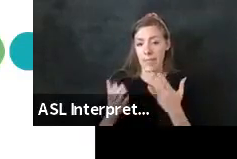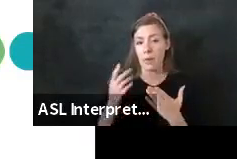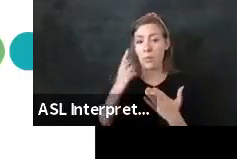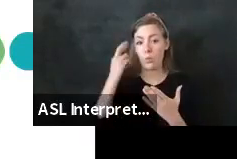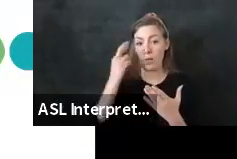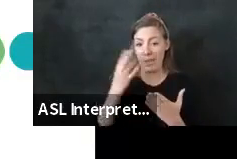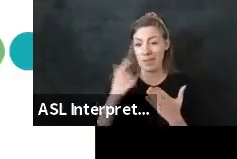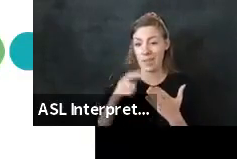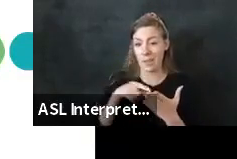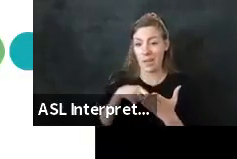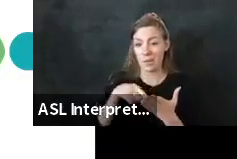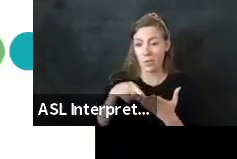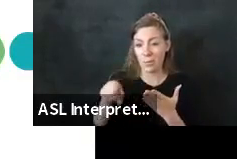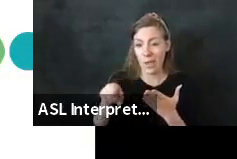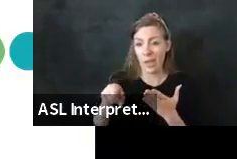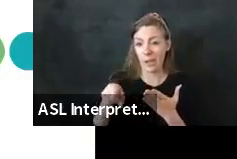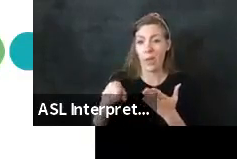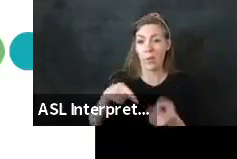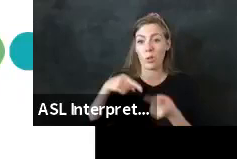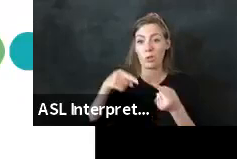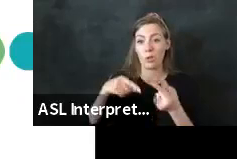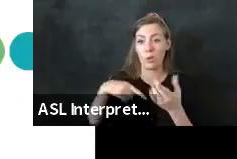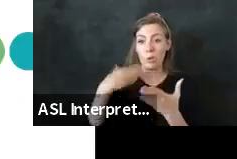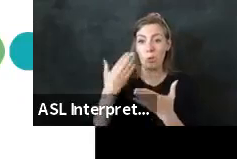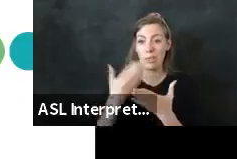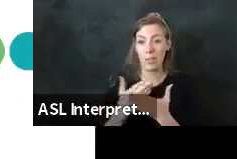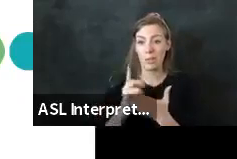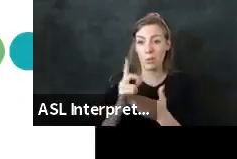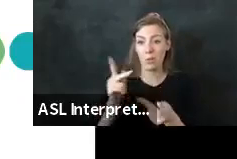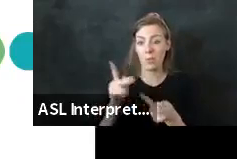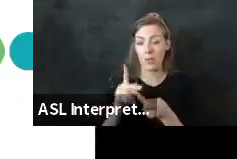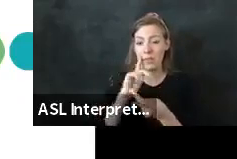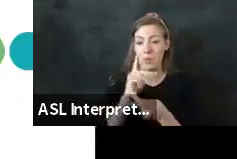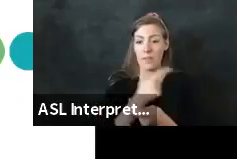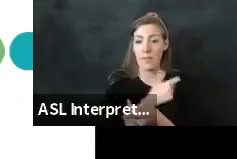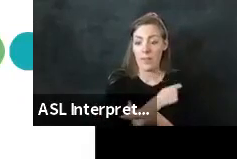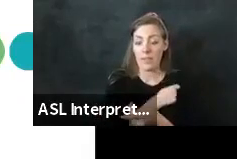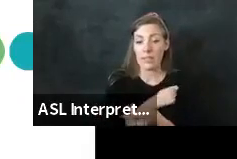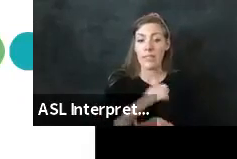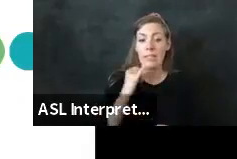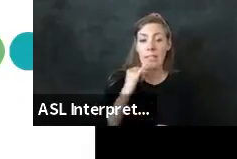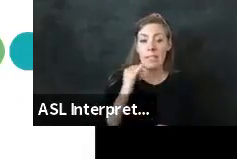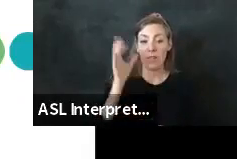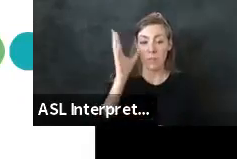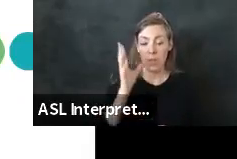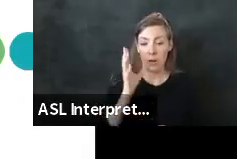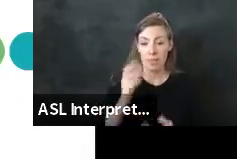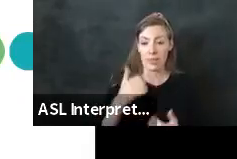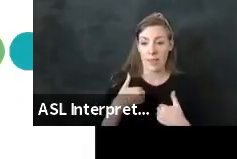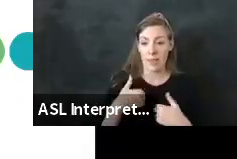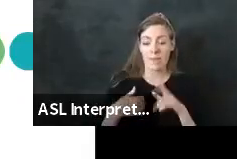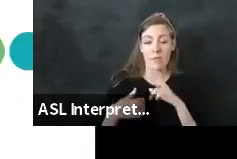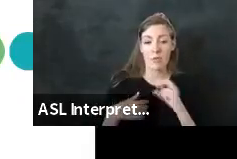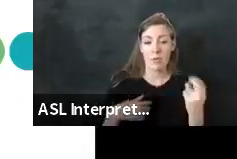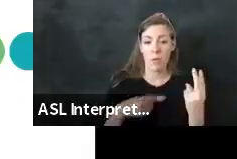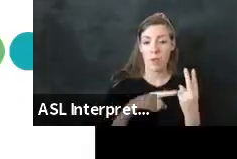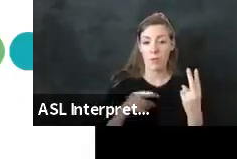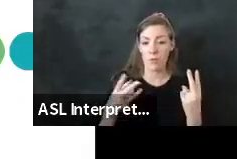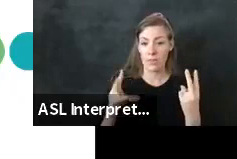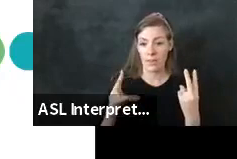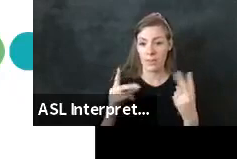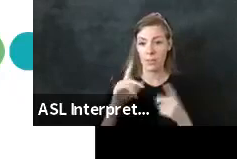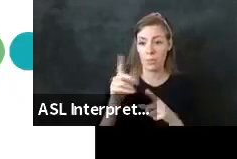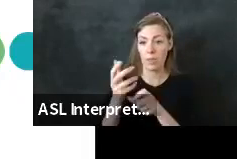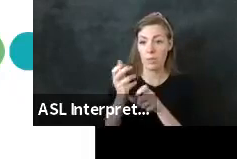or difficulty traveling to a vaccination site. Parents of 12 to 17-year-olds reported that when they received COVID-19 information